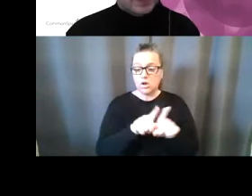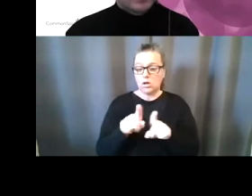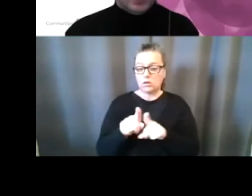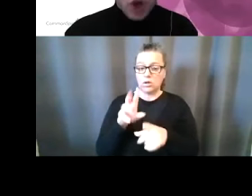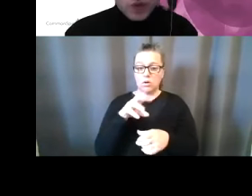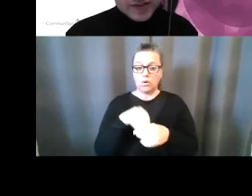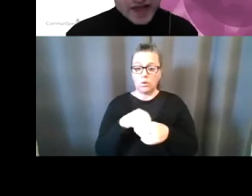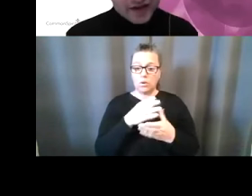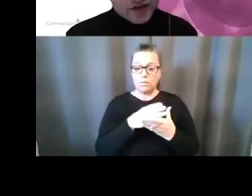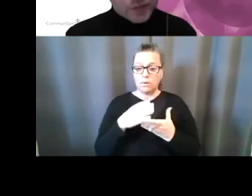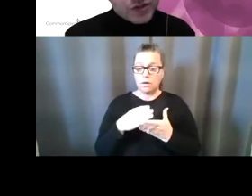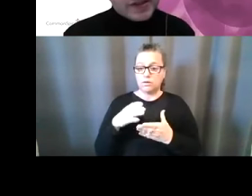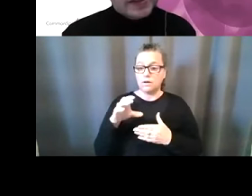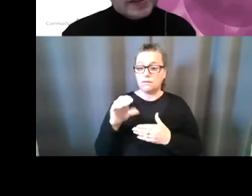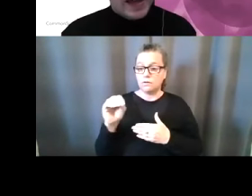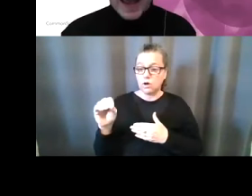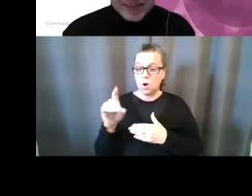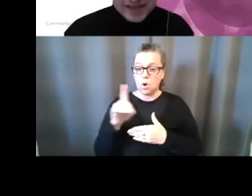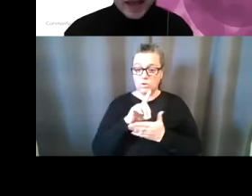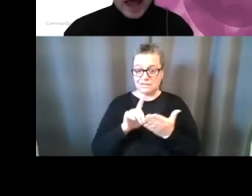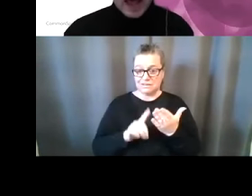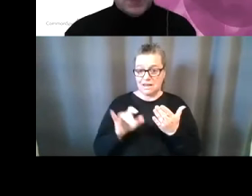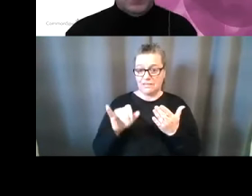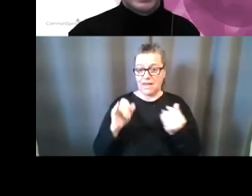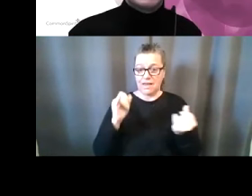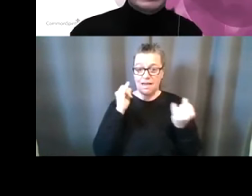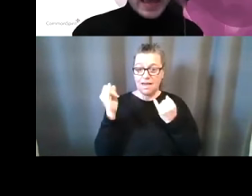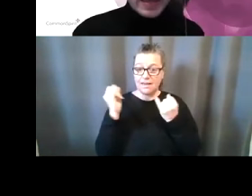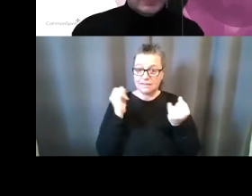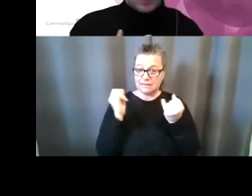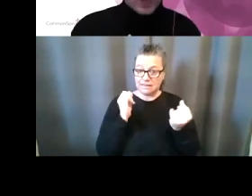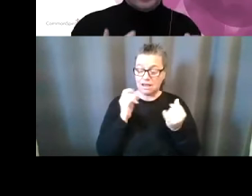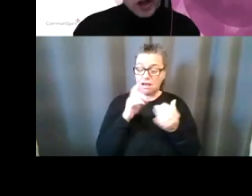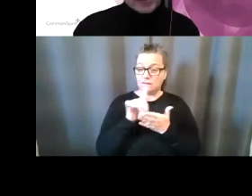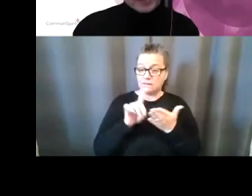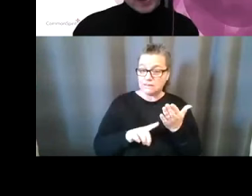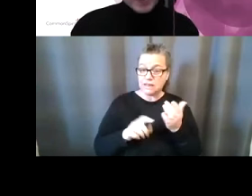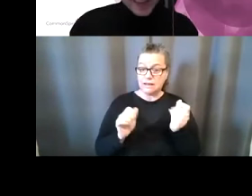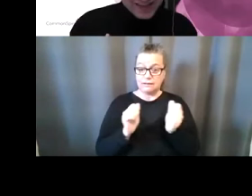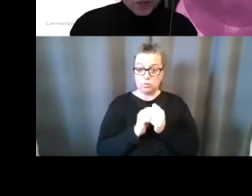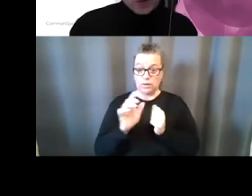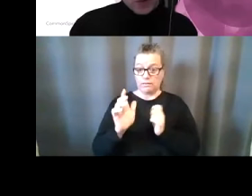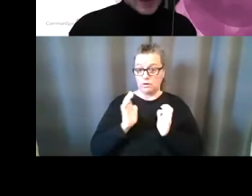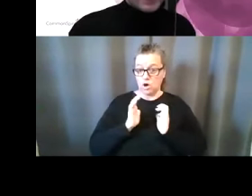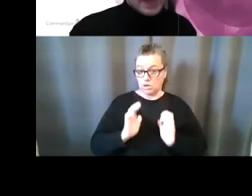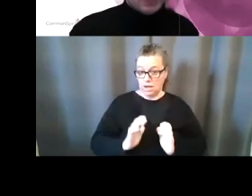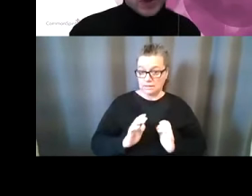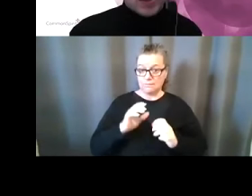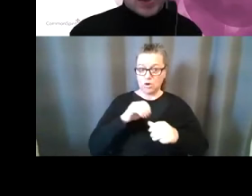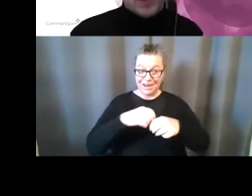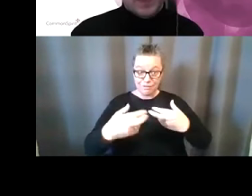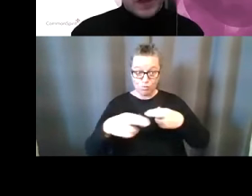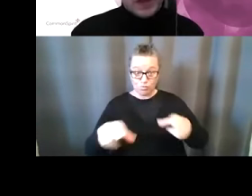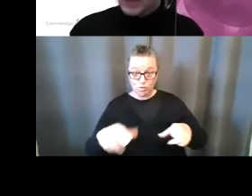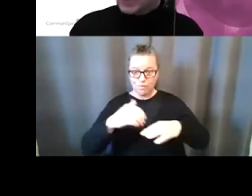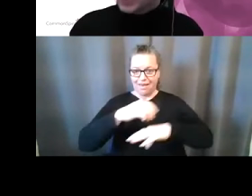elements of co-design, which is the idea of designing with your customers in the room at the table with